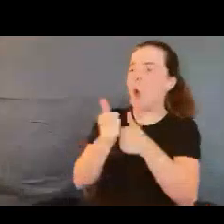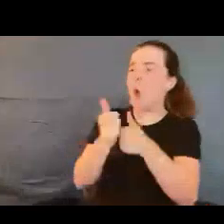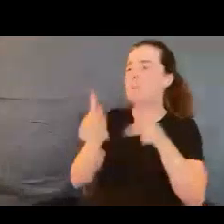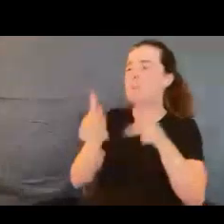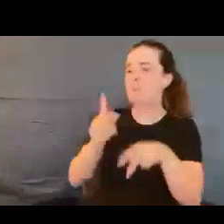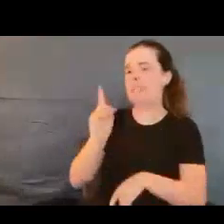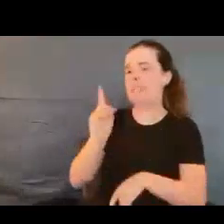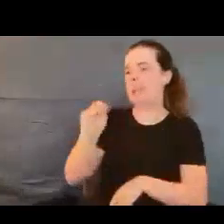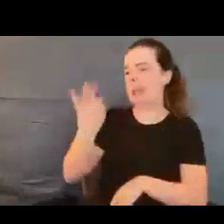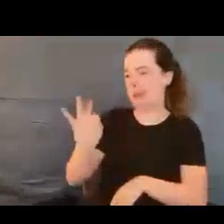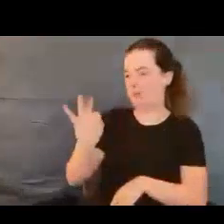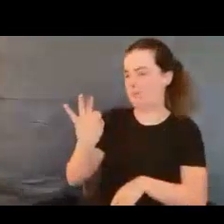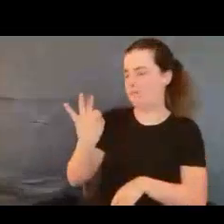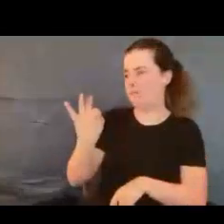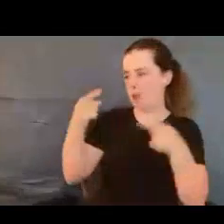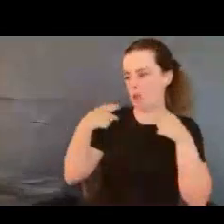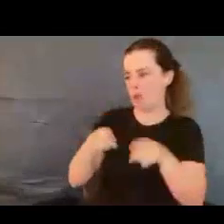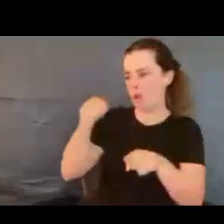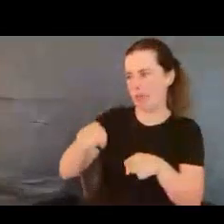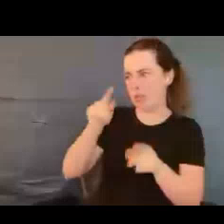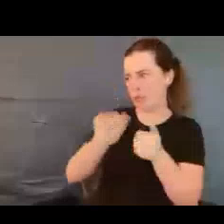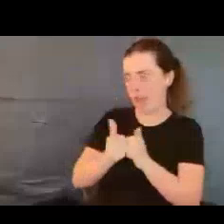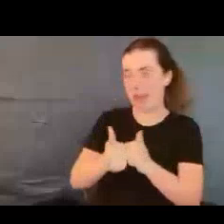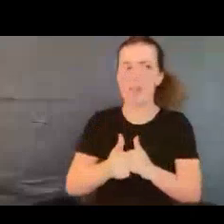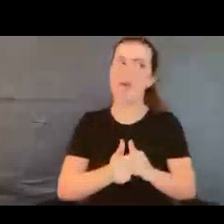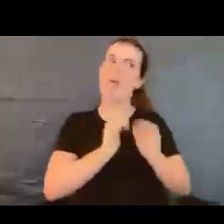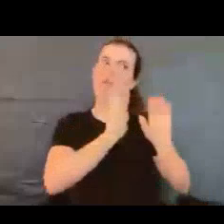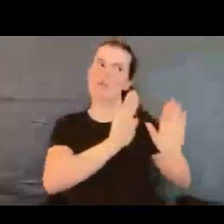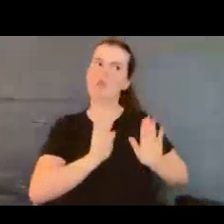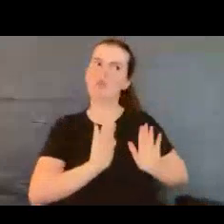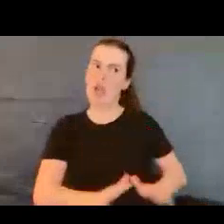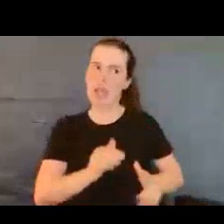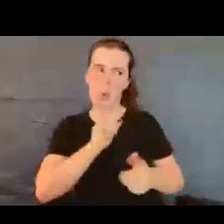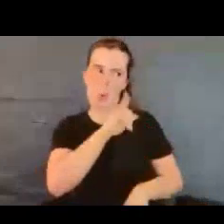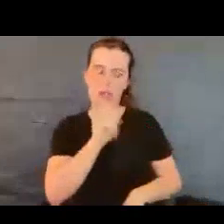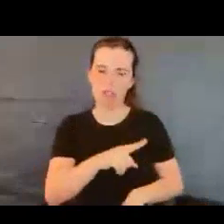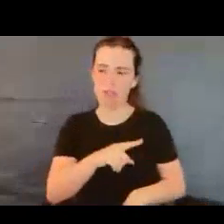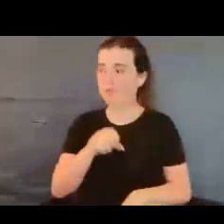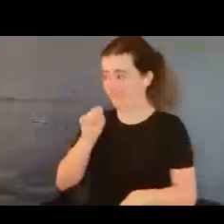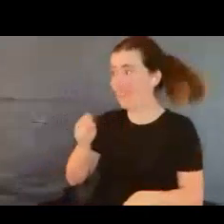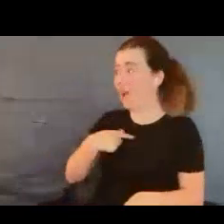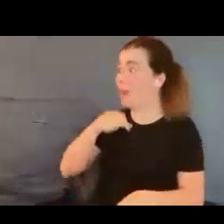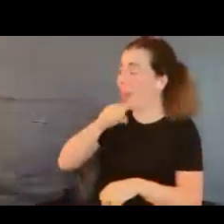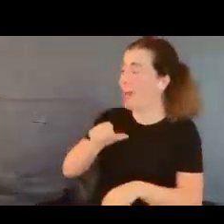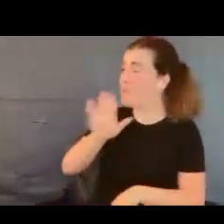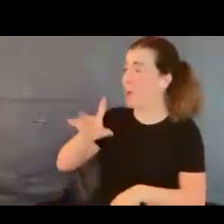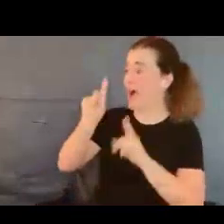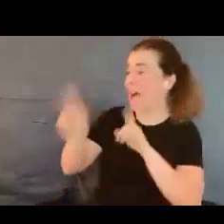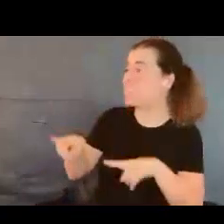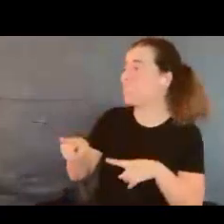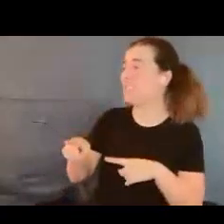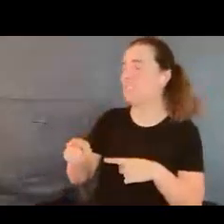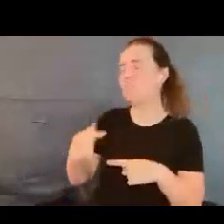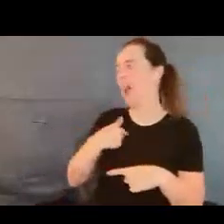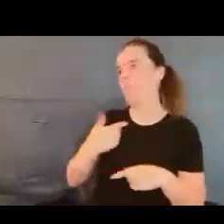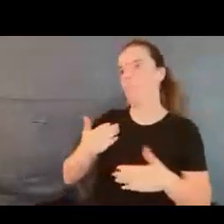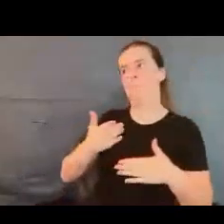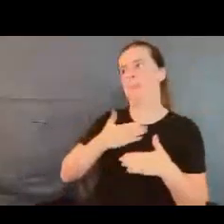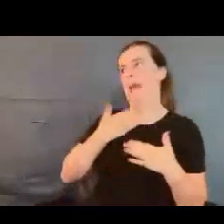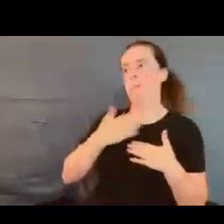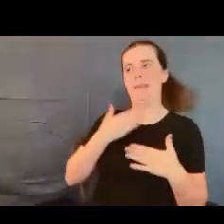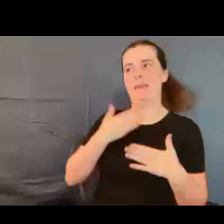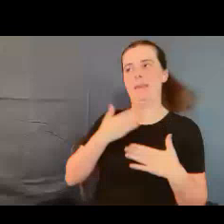this race. Oh, great question. Okay. Um, yeah, I would love your answer, and then I'm also happy to tell